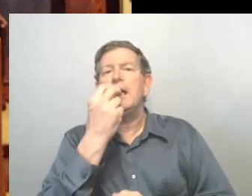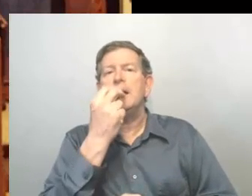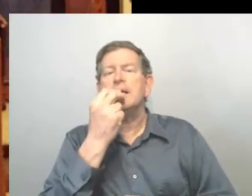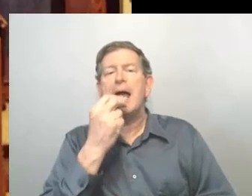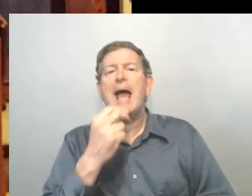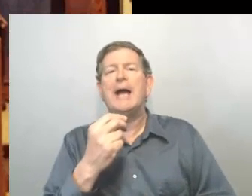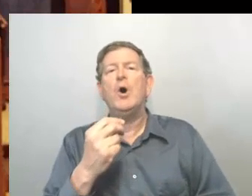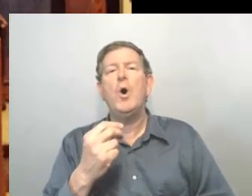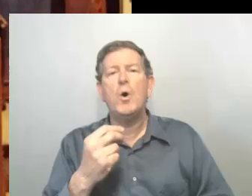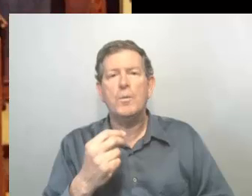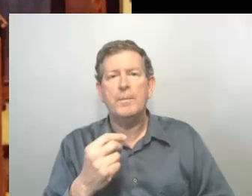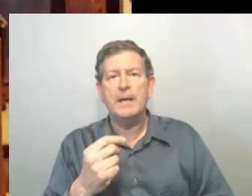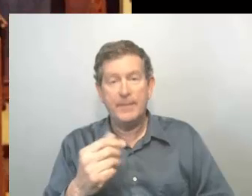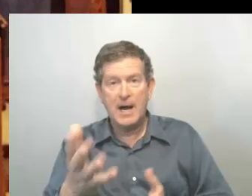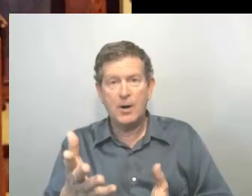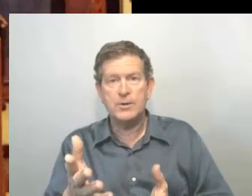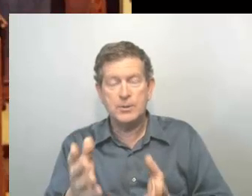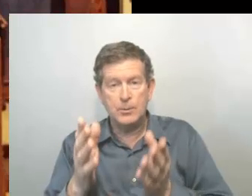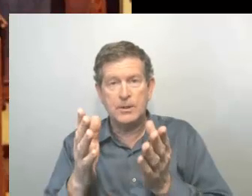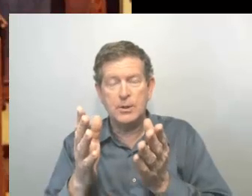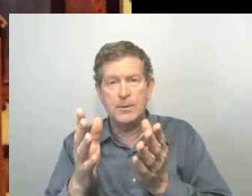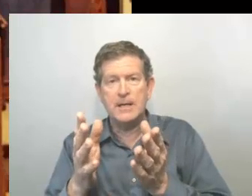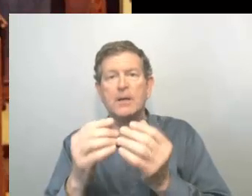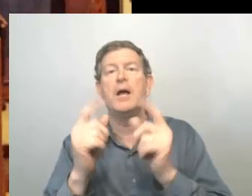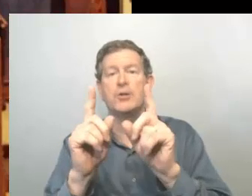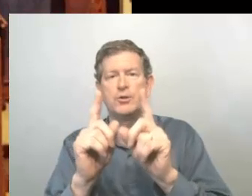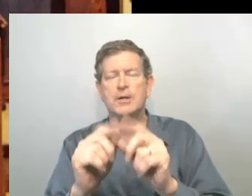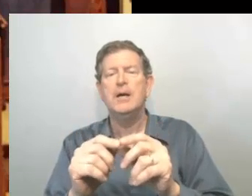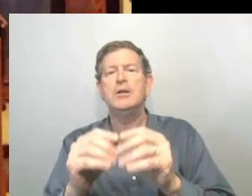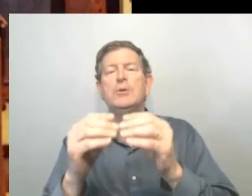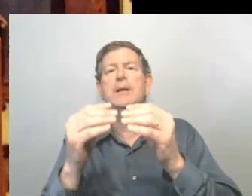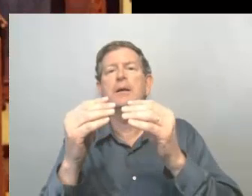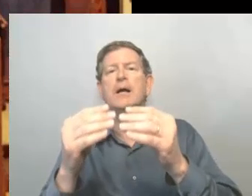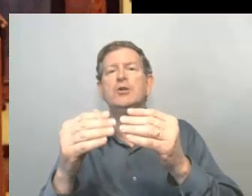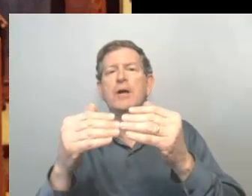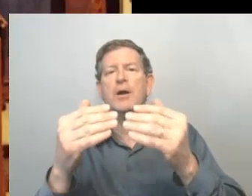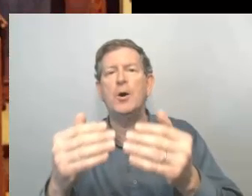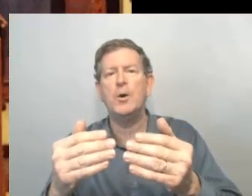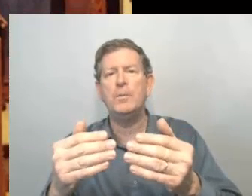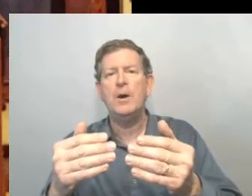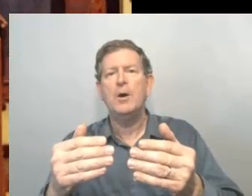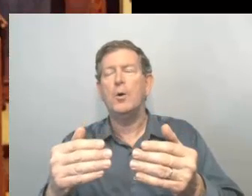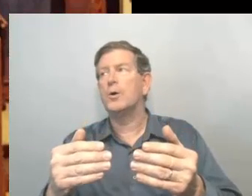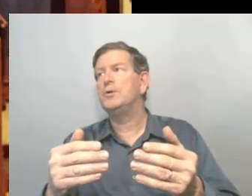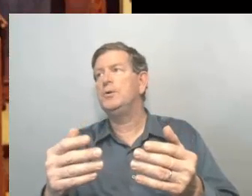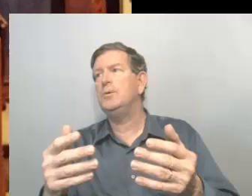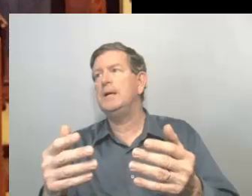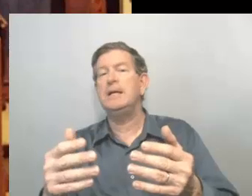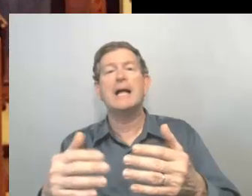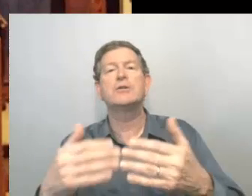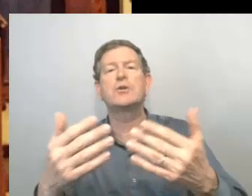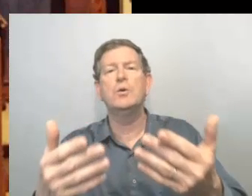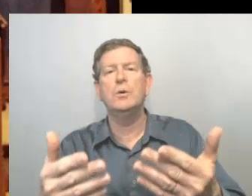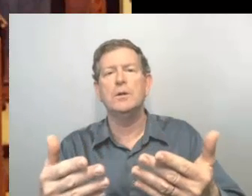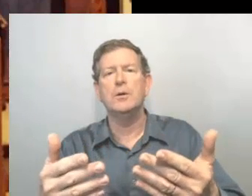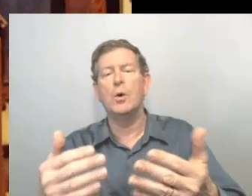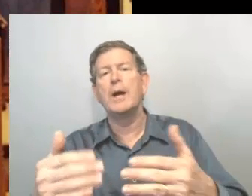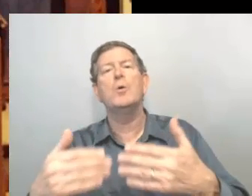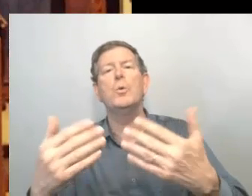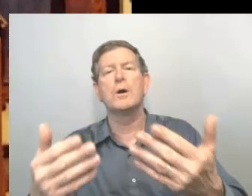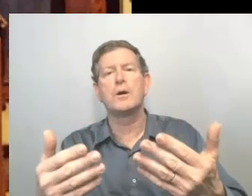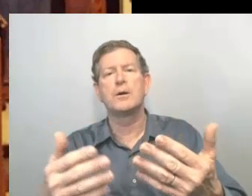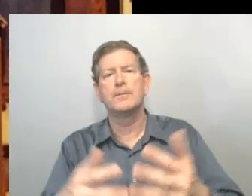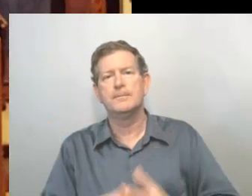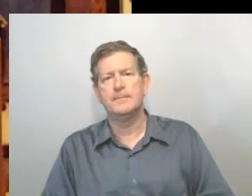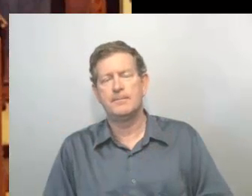Do you eat at home in the house? Do you eat lunch? Do you eat lunch at home, or do you eat at school